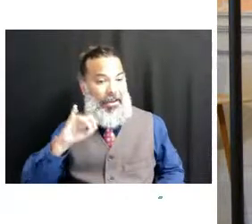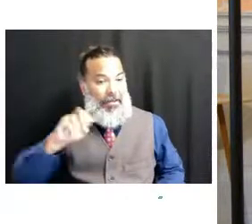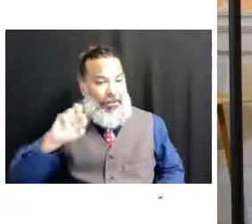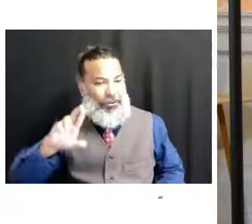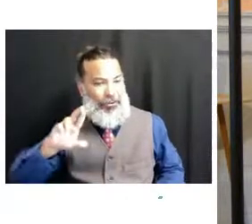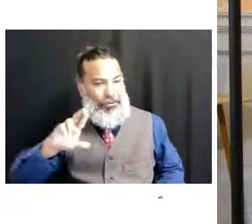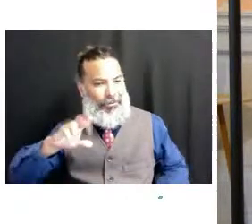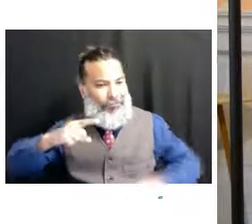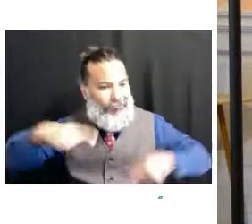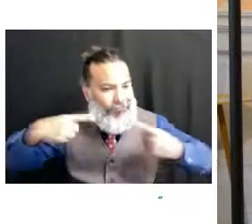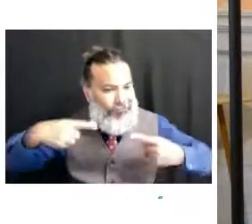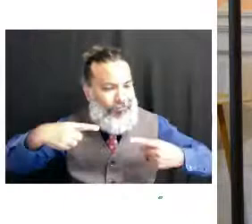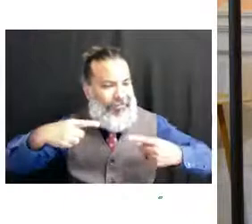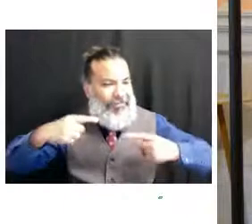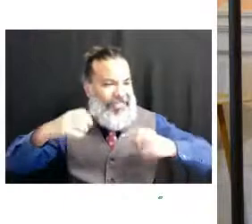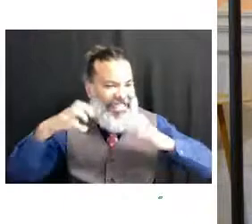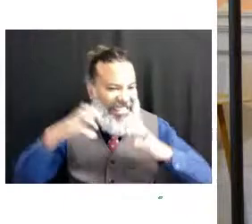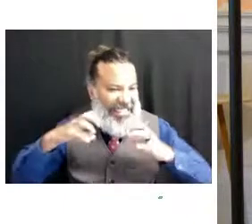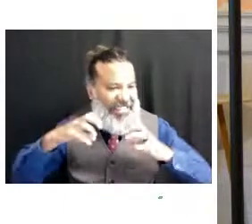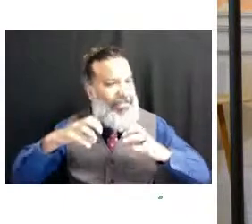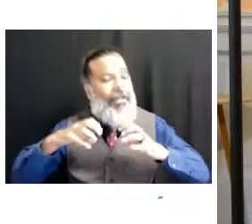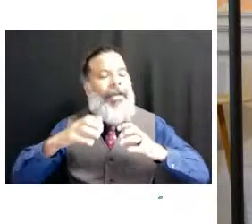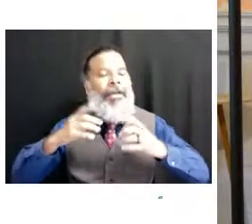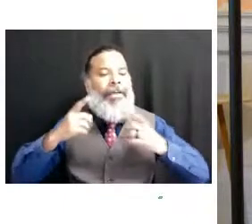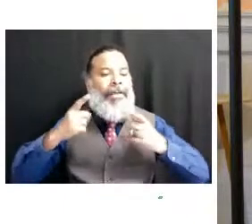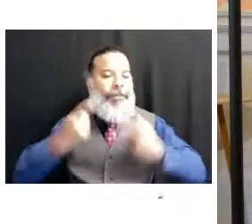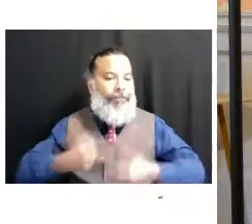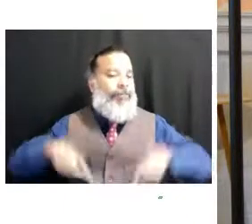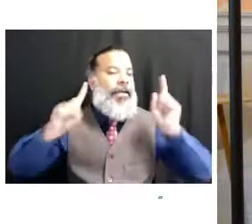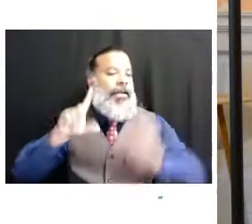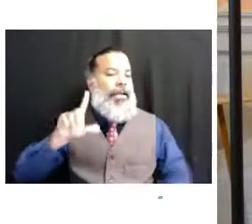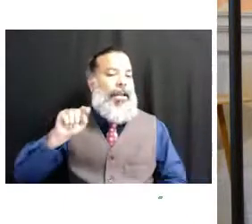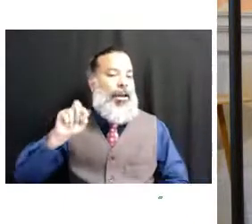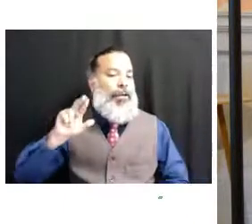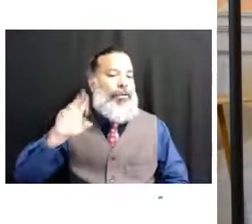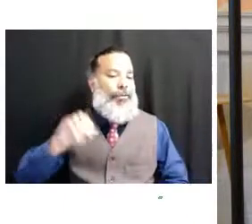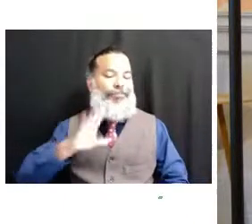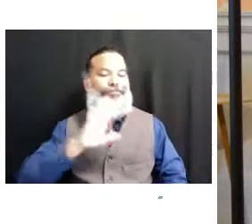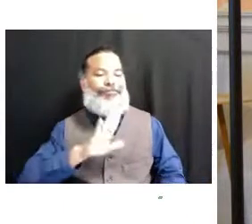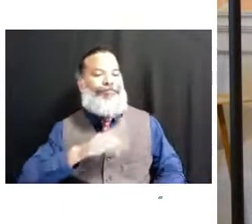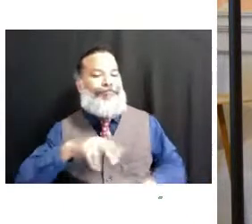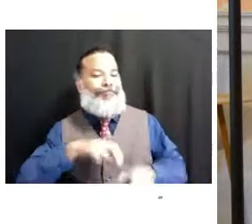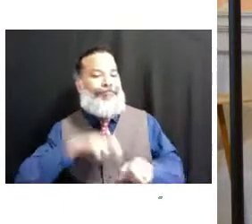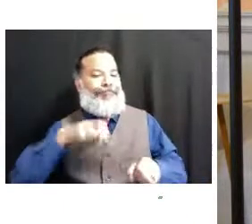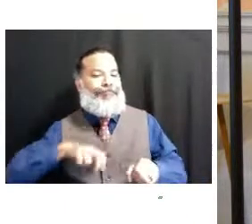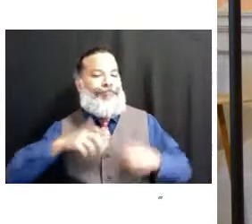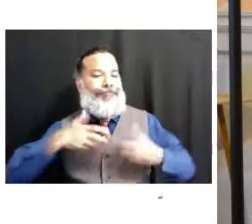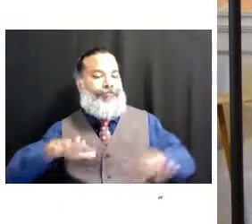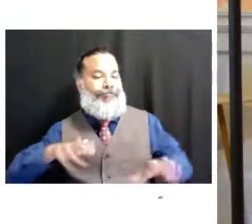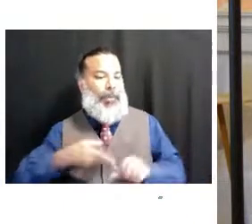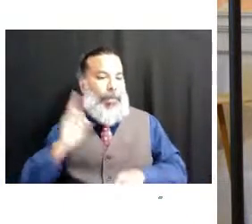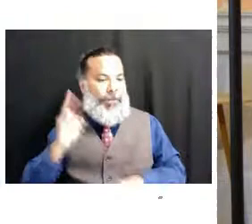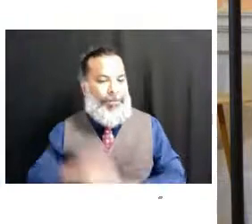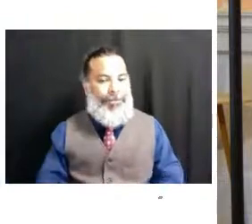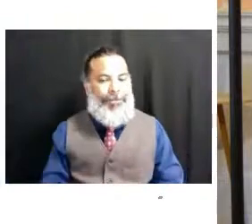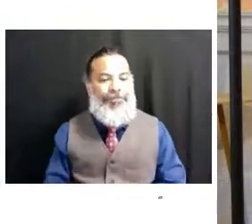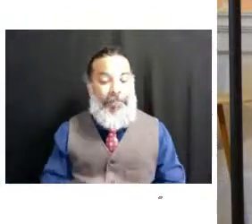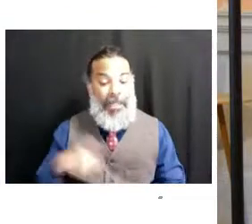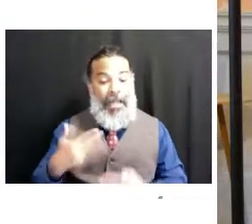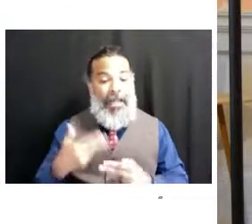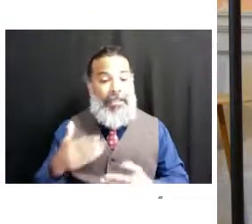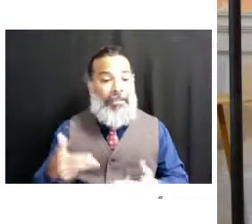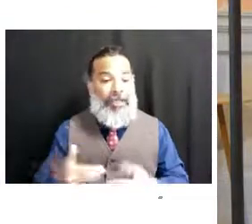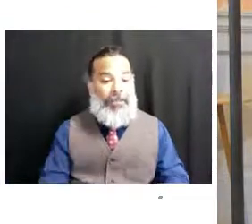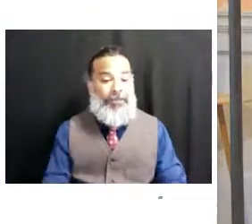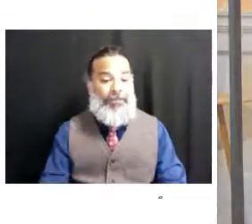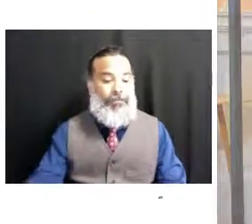argued, fought, and finally, Latrobe has to resign. Now, if we could see the next